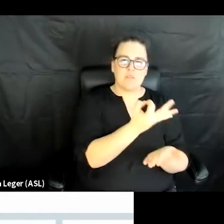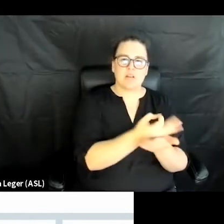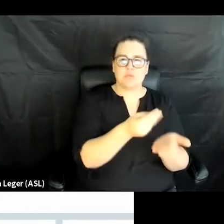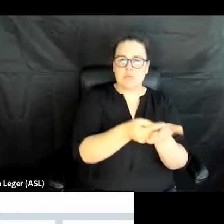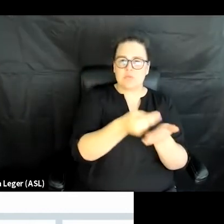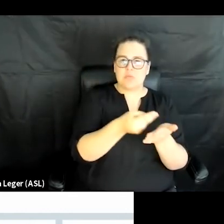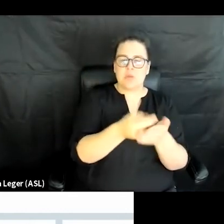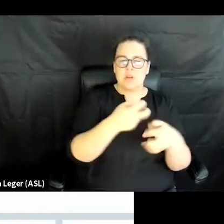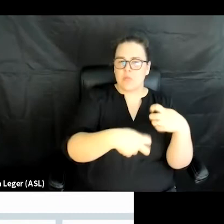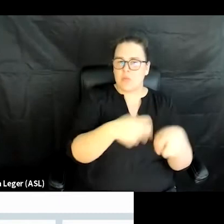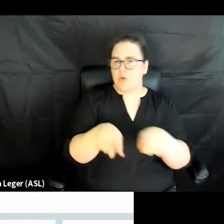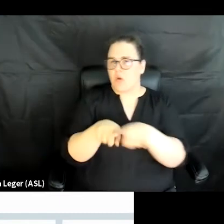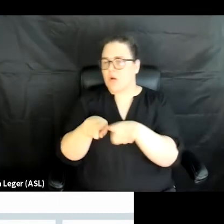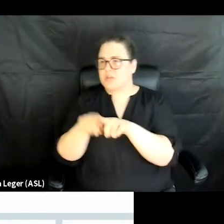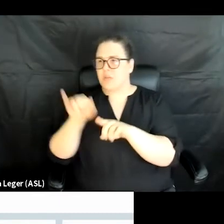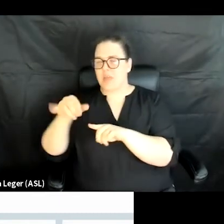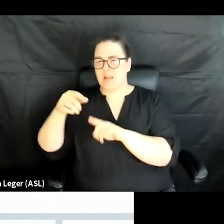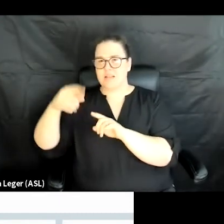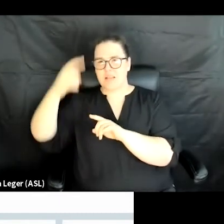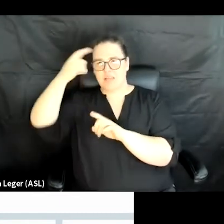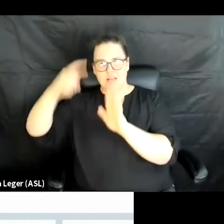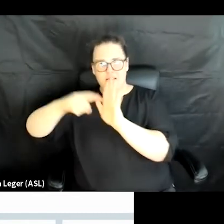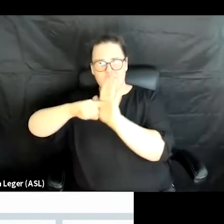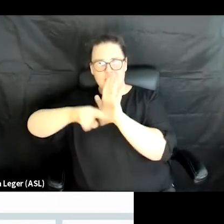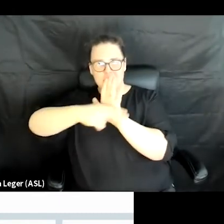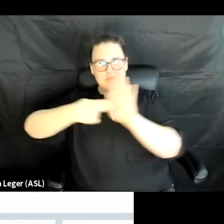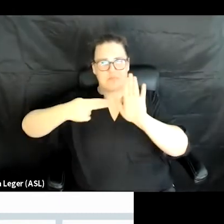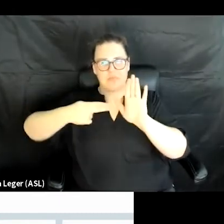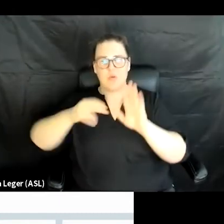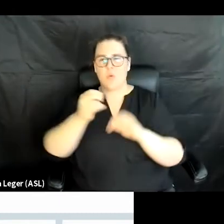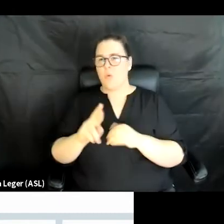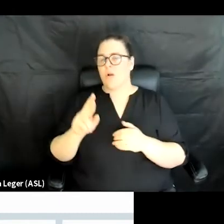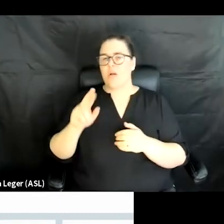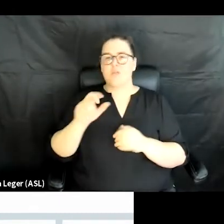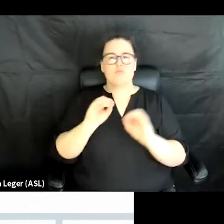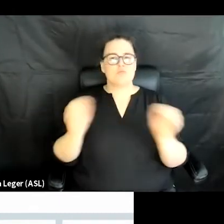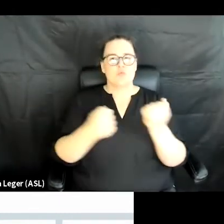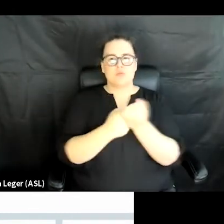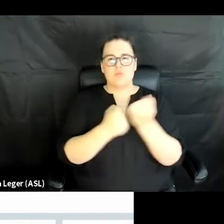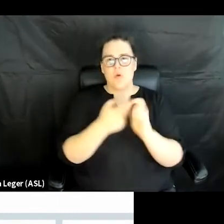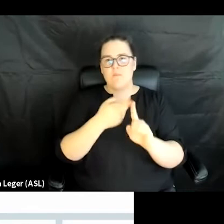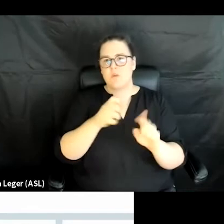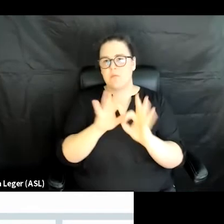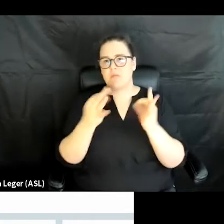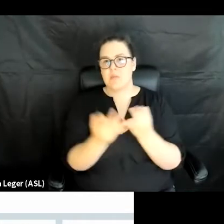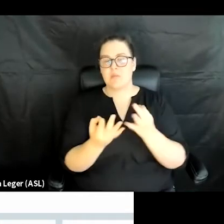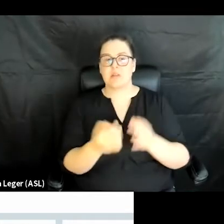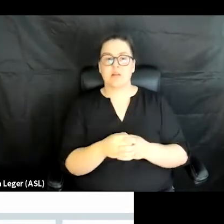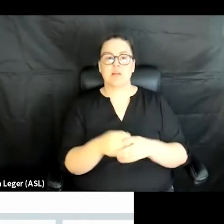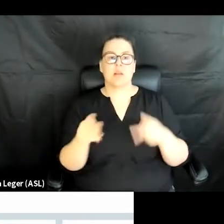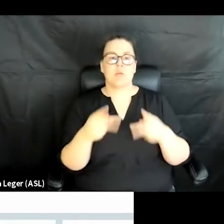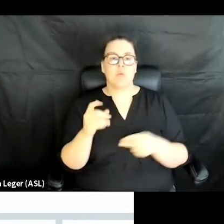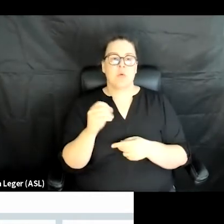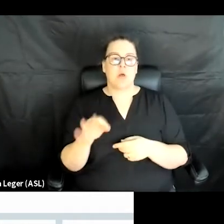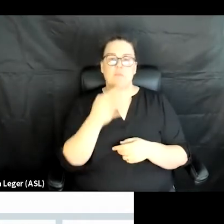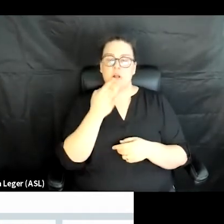the sometimes the stigma that's associated with it, or the lack of support that they get from their family members. People of color also face